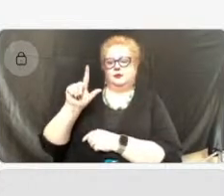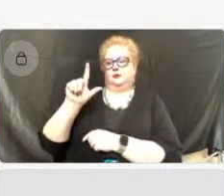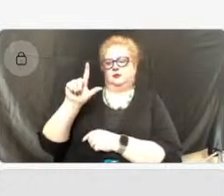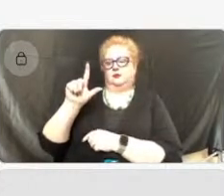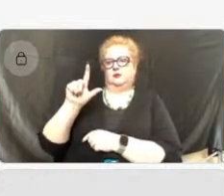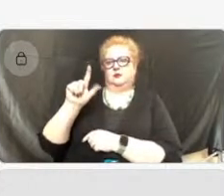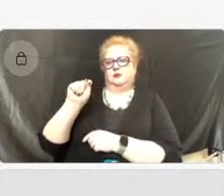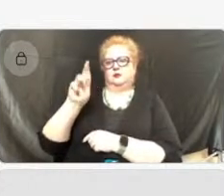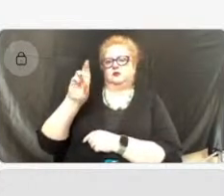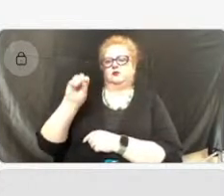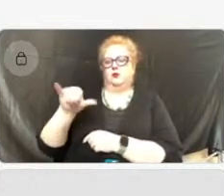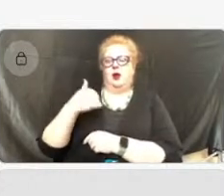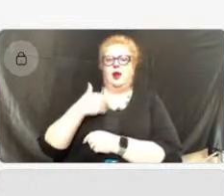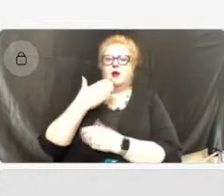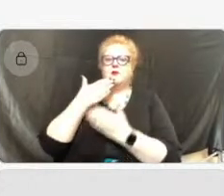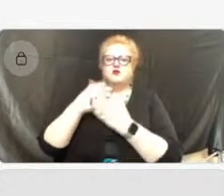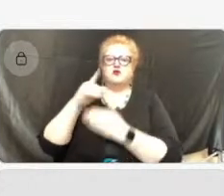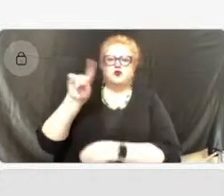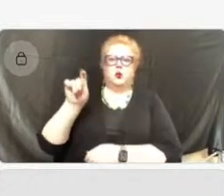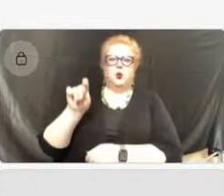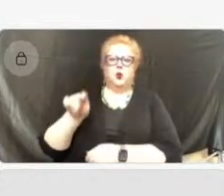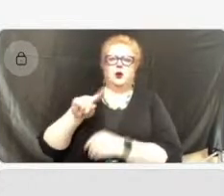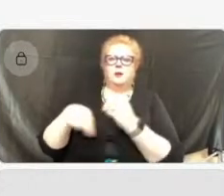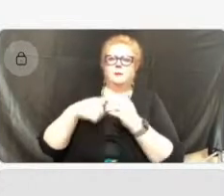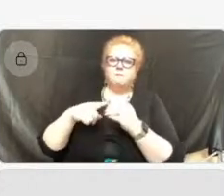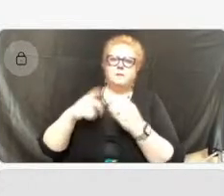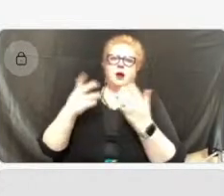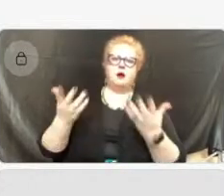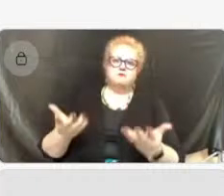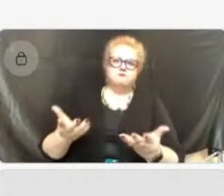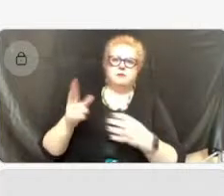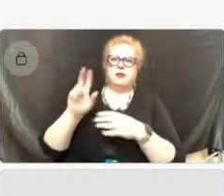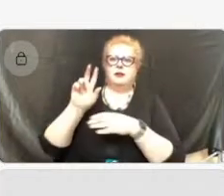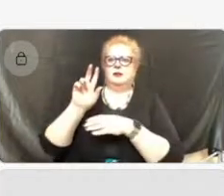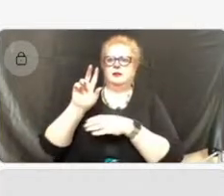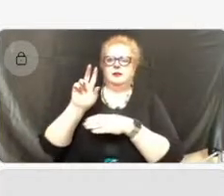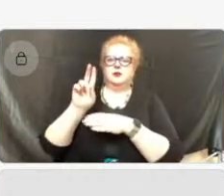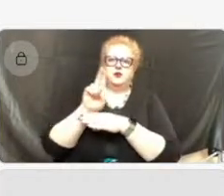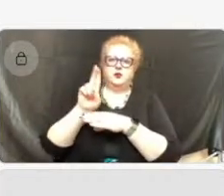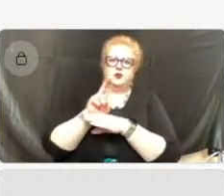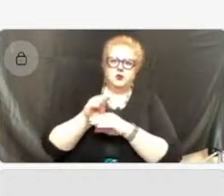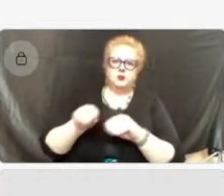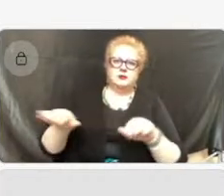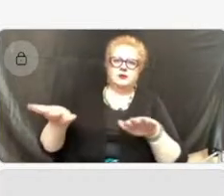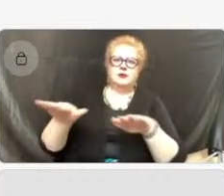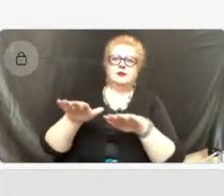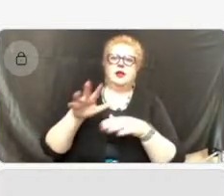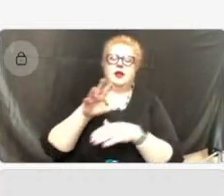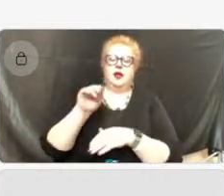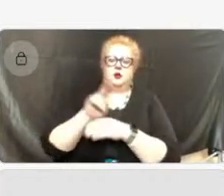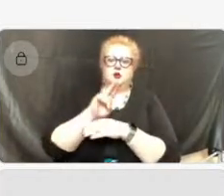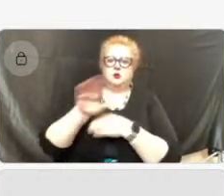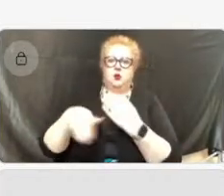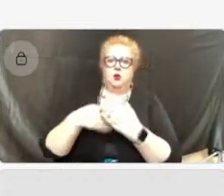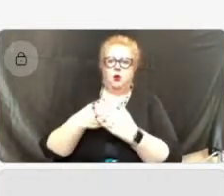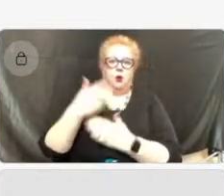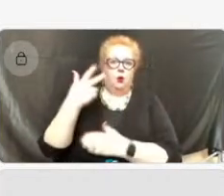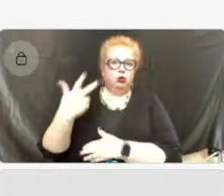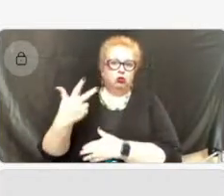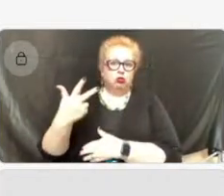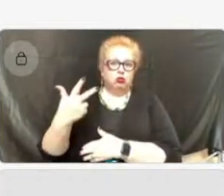about just the land use and if you're using all three of the plats of the